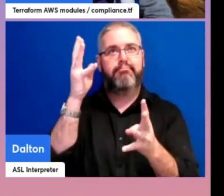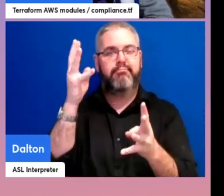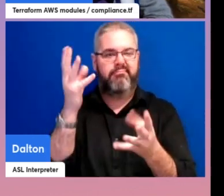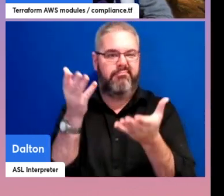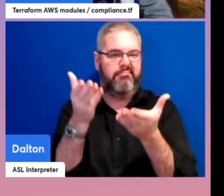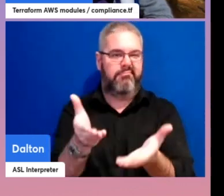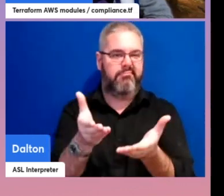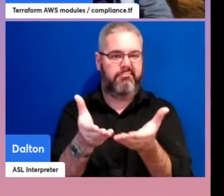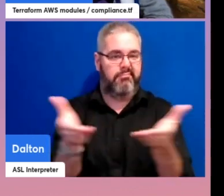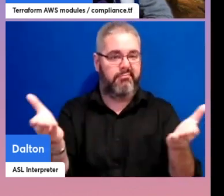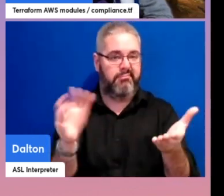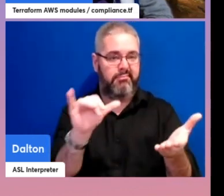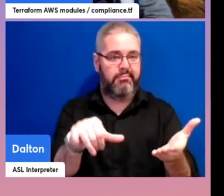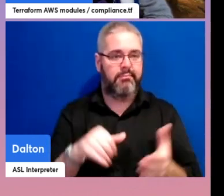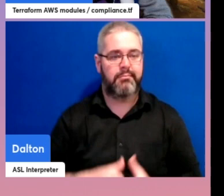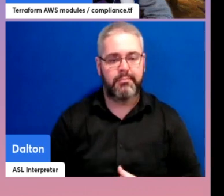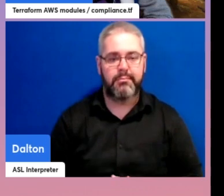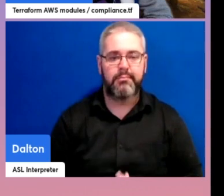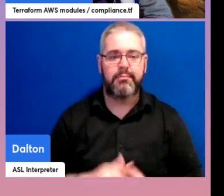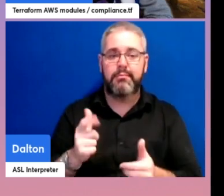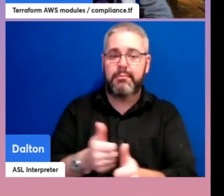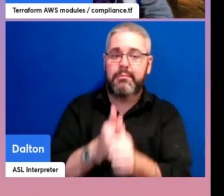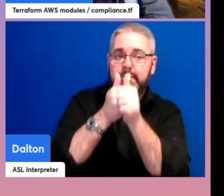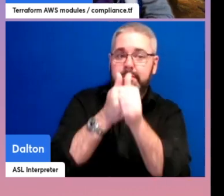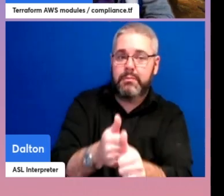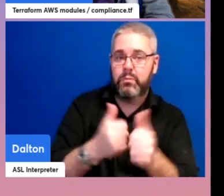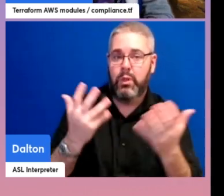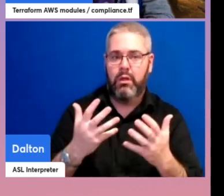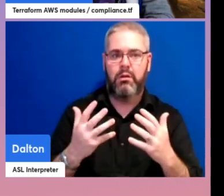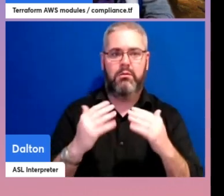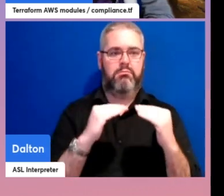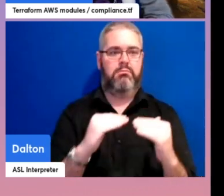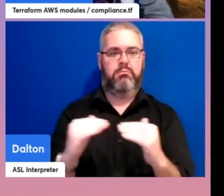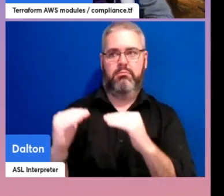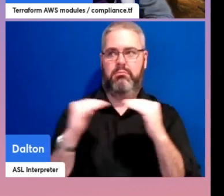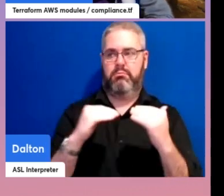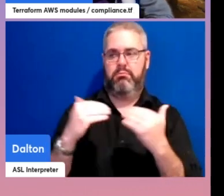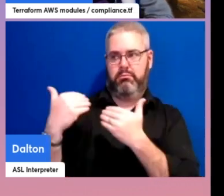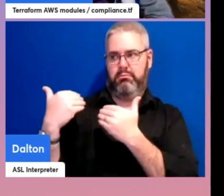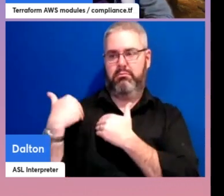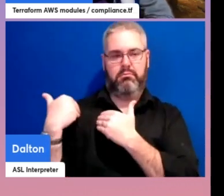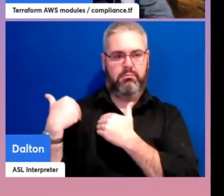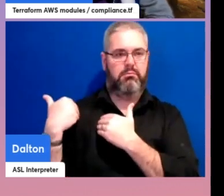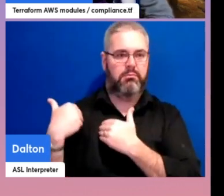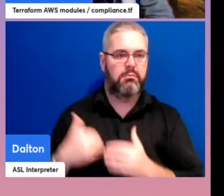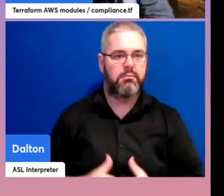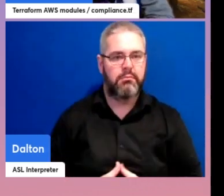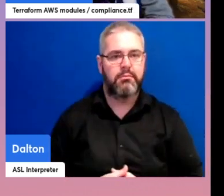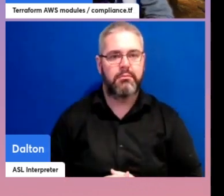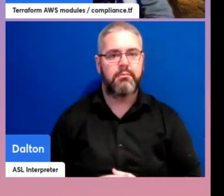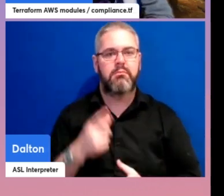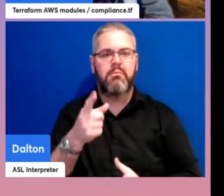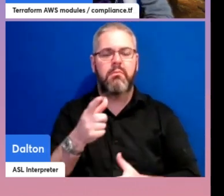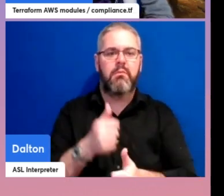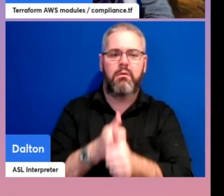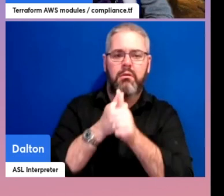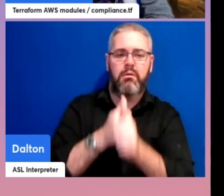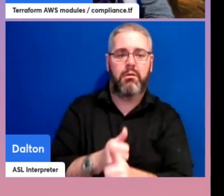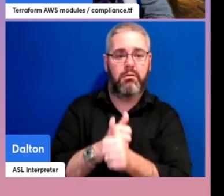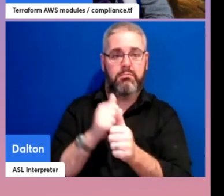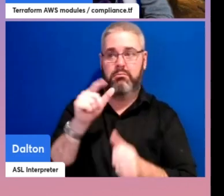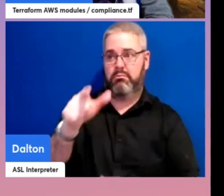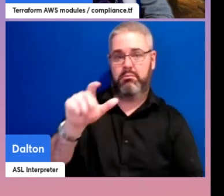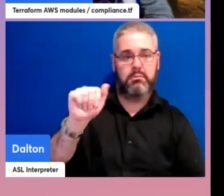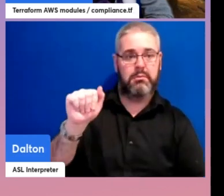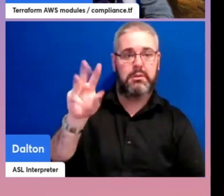about compliance as a shared responsibility. If we are looking into shared responsibility model by AWS, there are